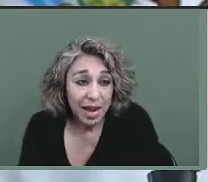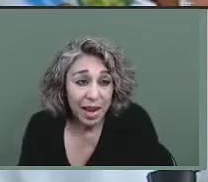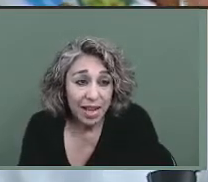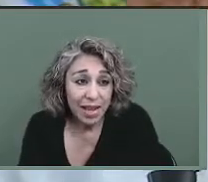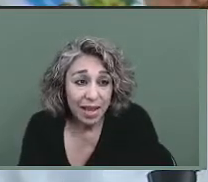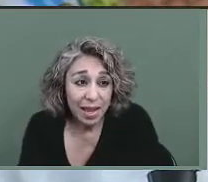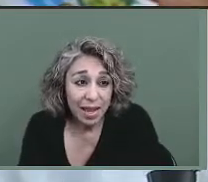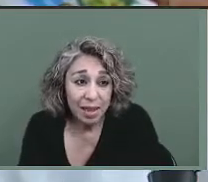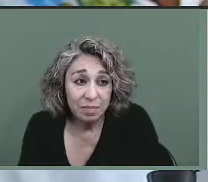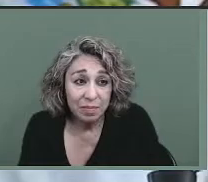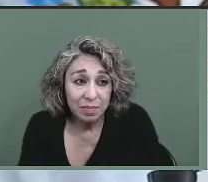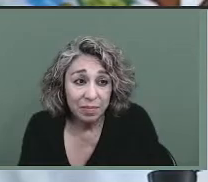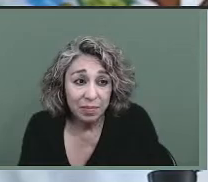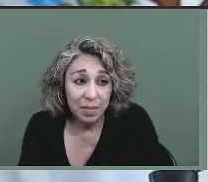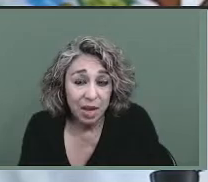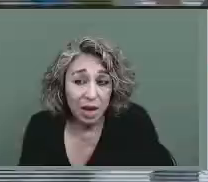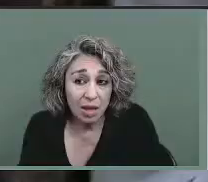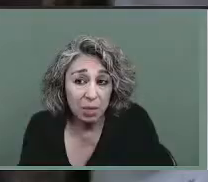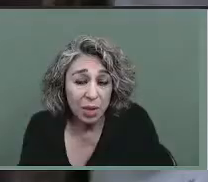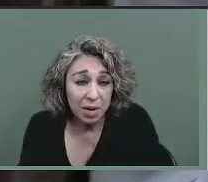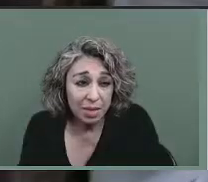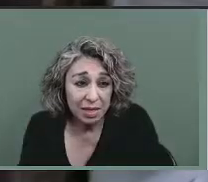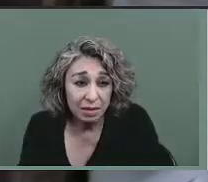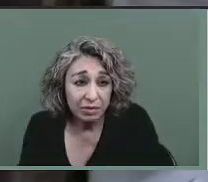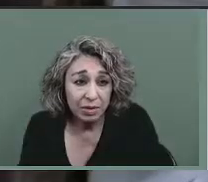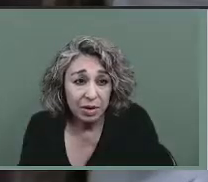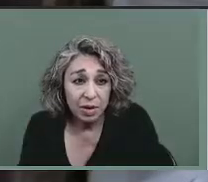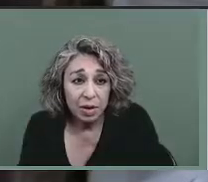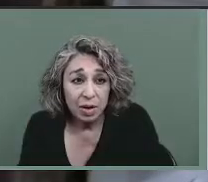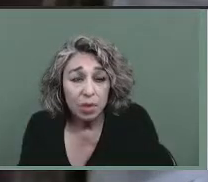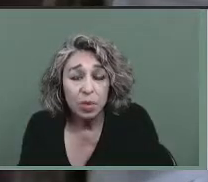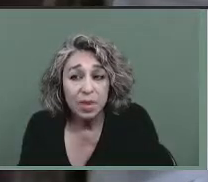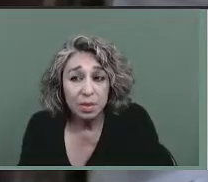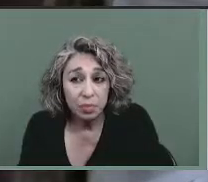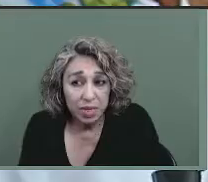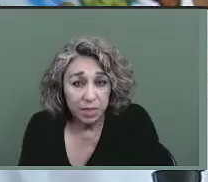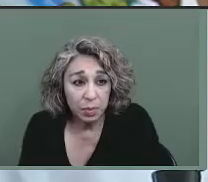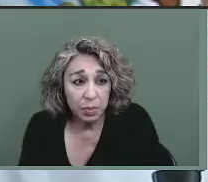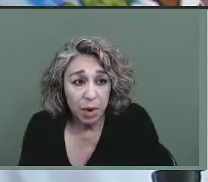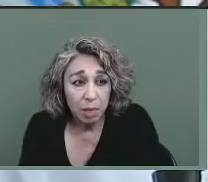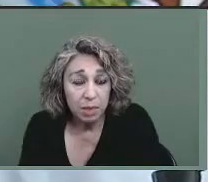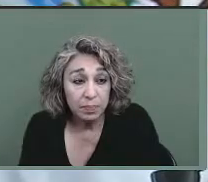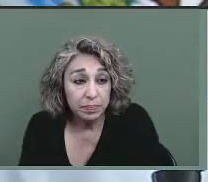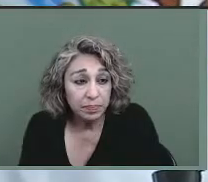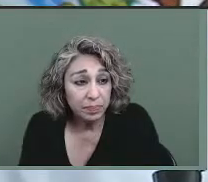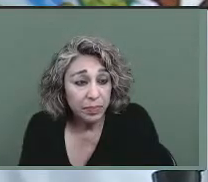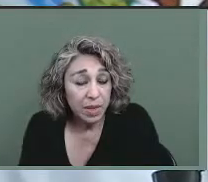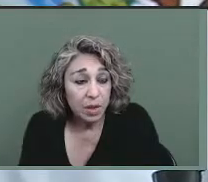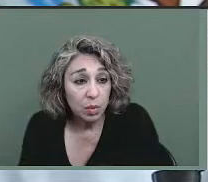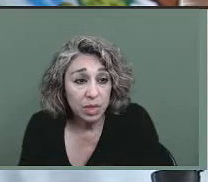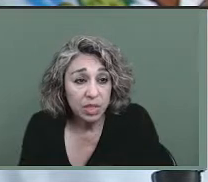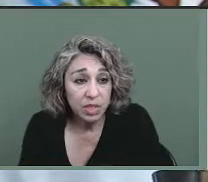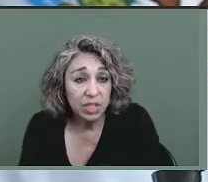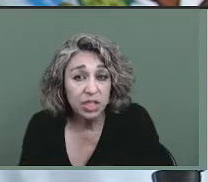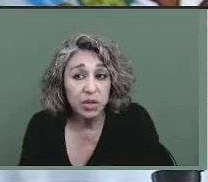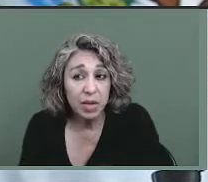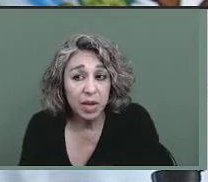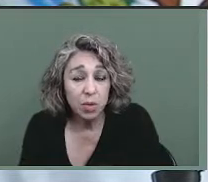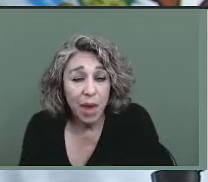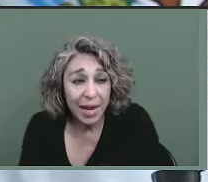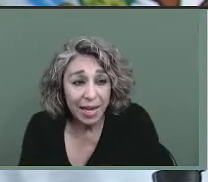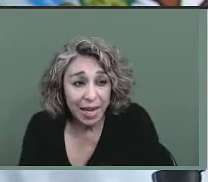But I am occupying myself with the principal problem, which is